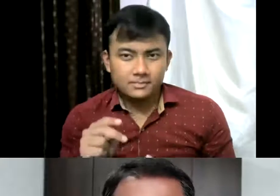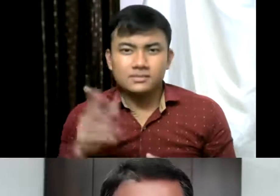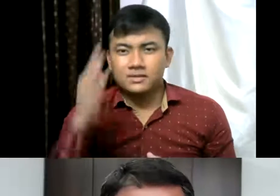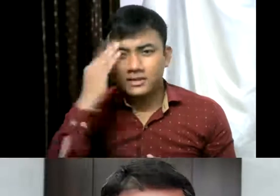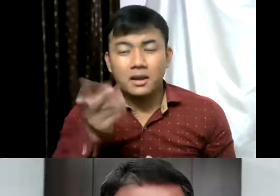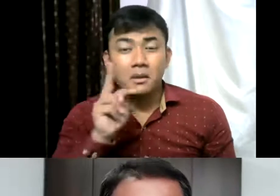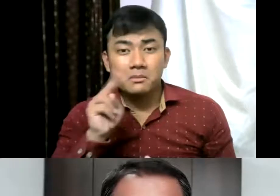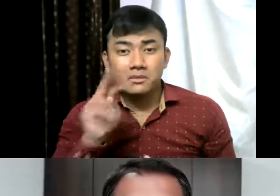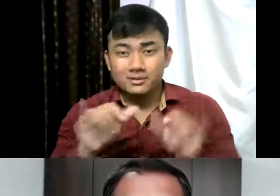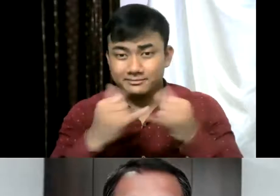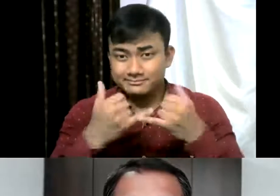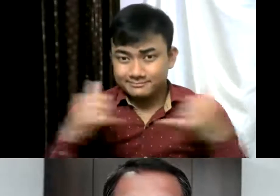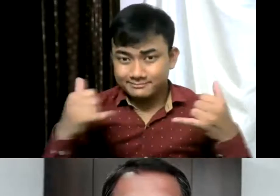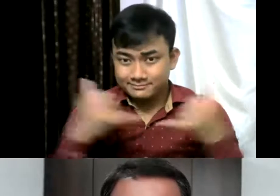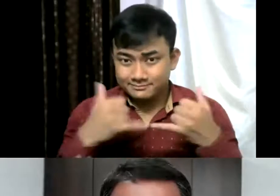paribhasha of intimacy